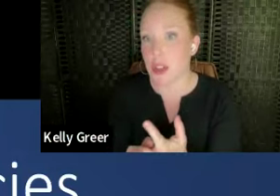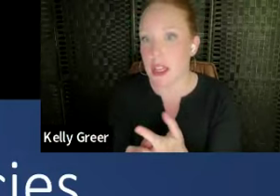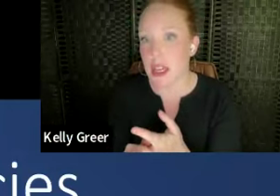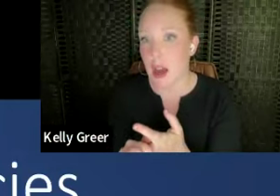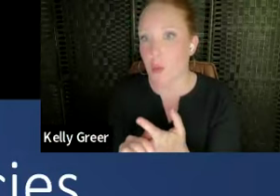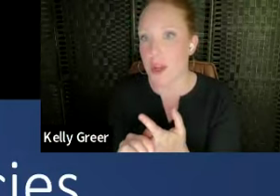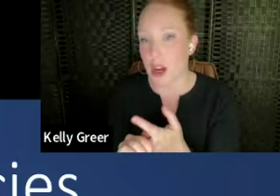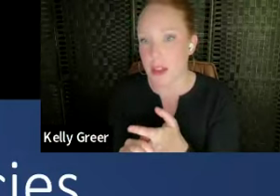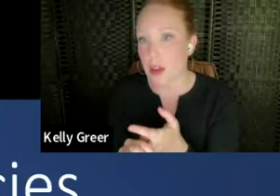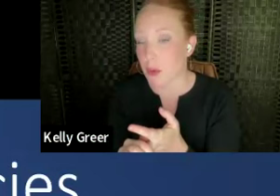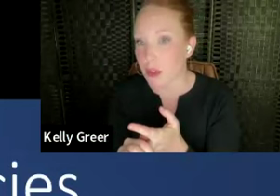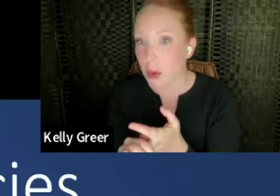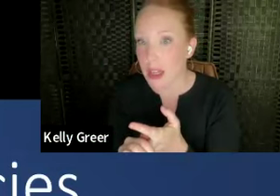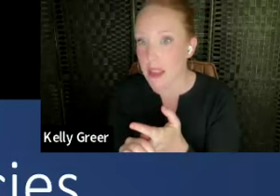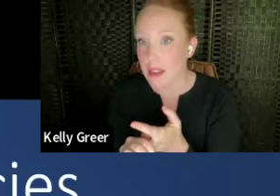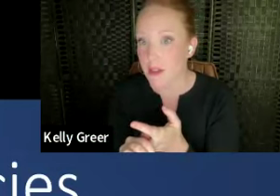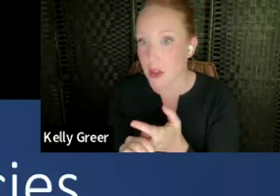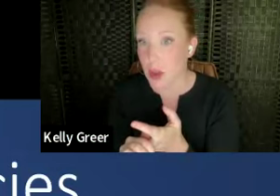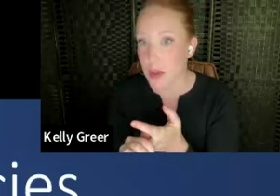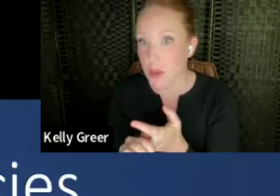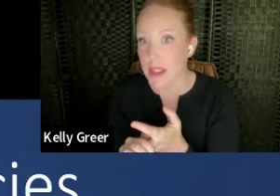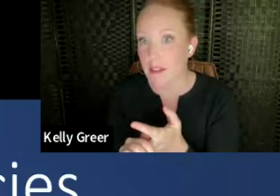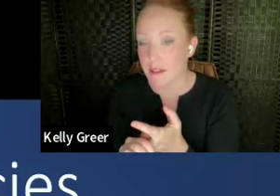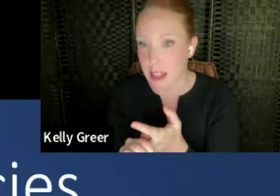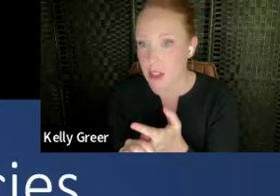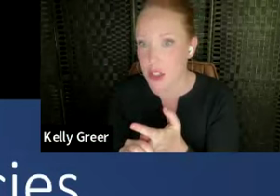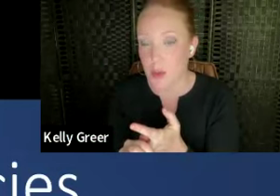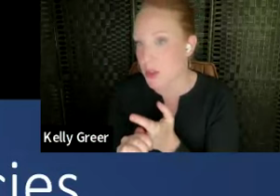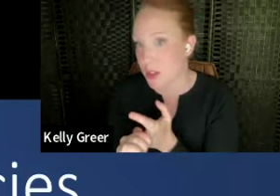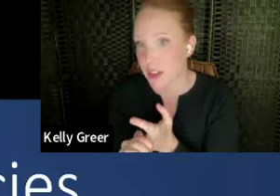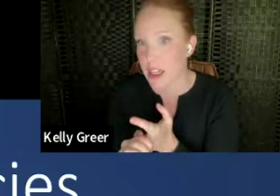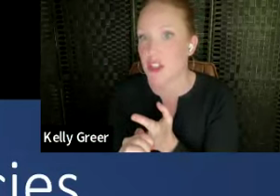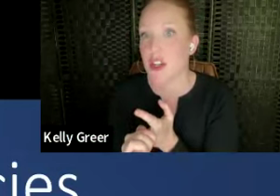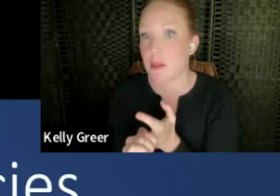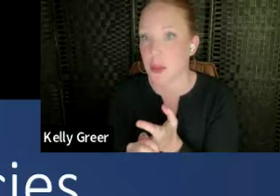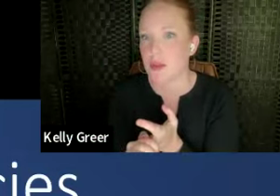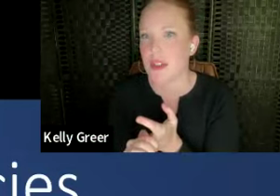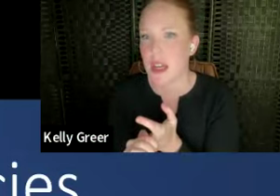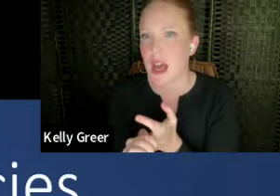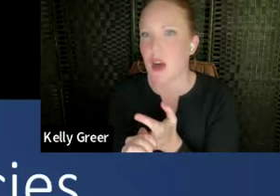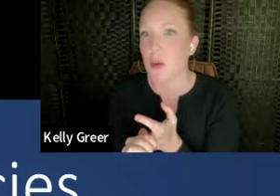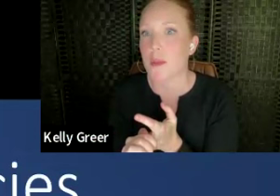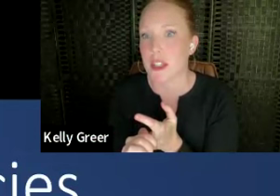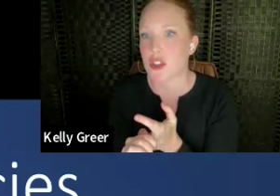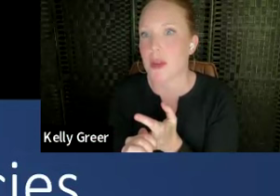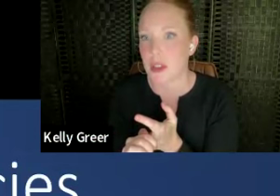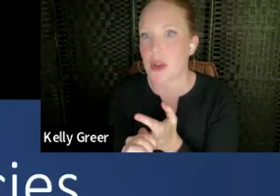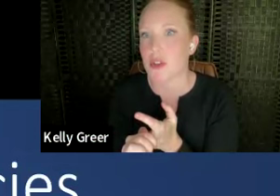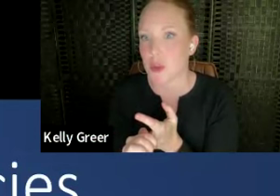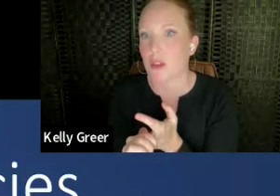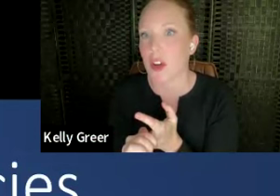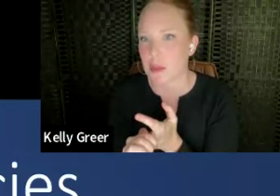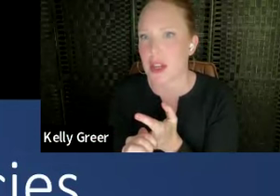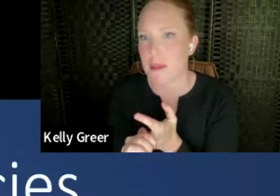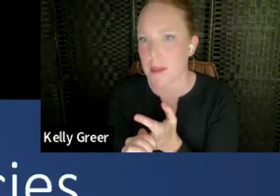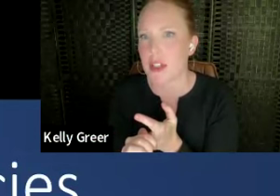So currently we are in the approval process for those. Once those are finished and approved, we will be distributing